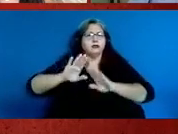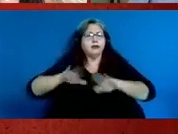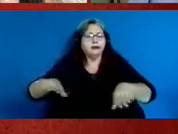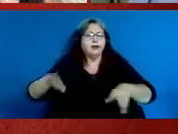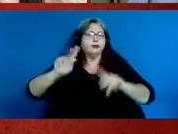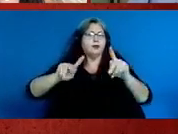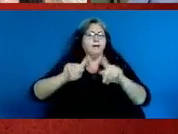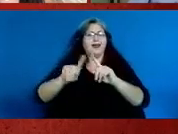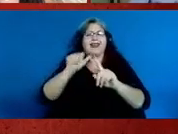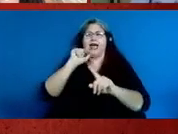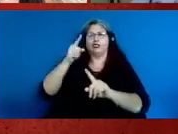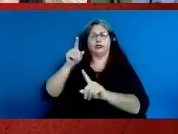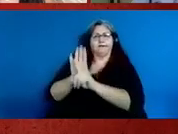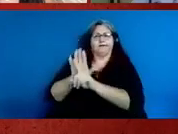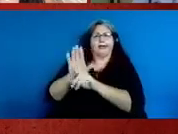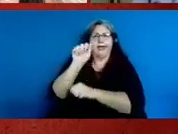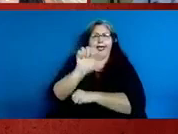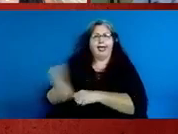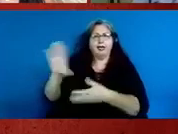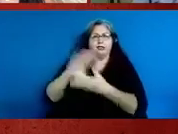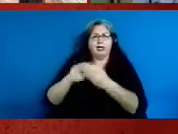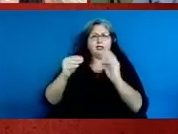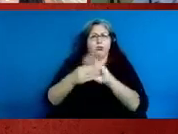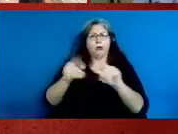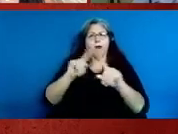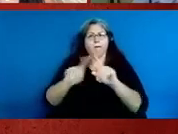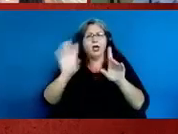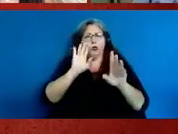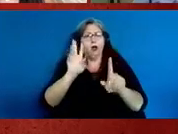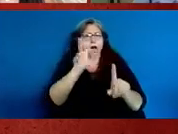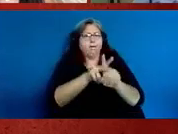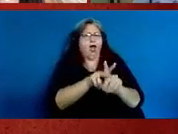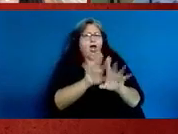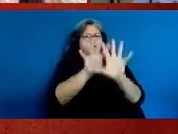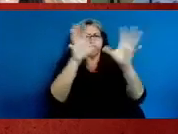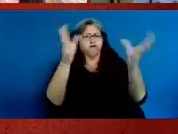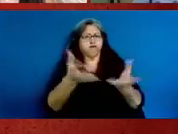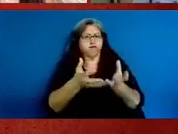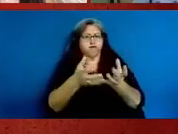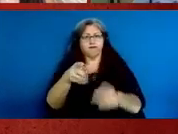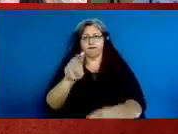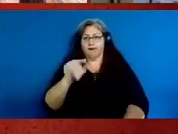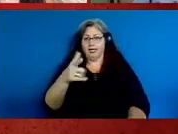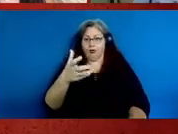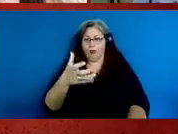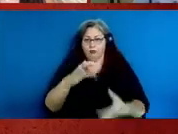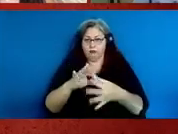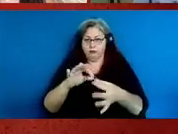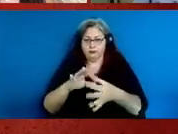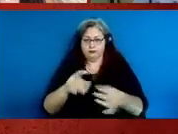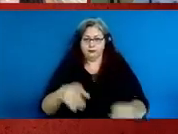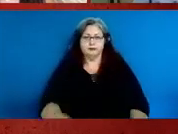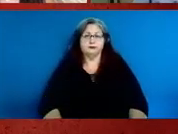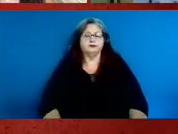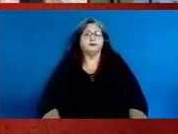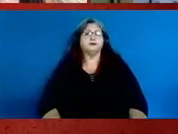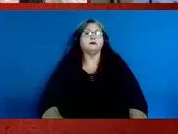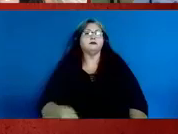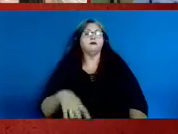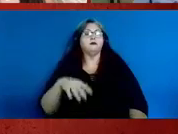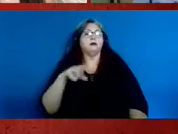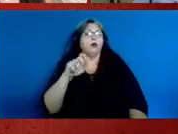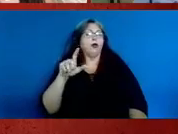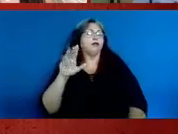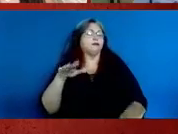Asian story, but like how it's a universal story. Ming-Na, you want to start there? Well, you know, when I